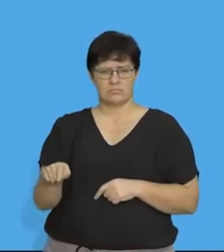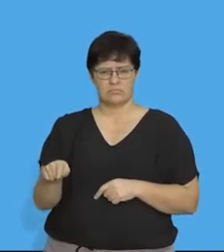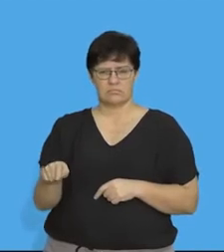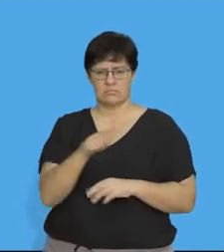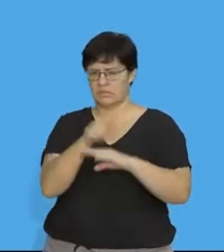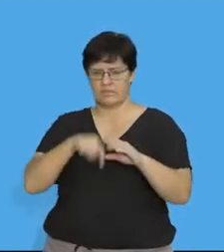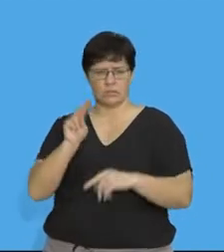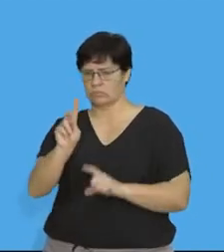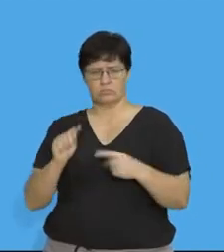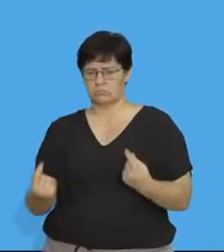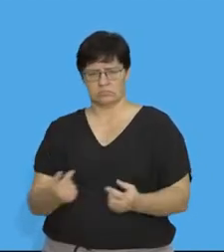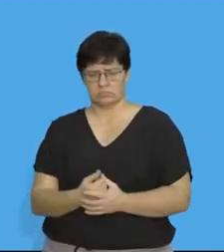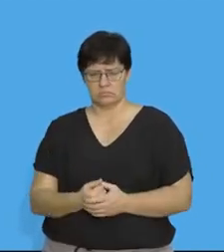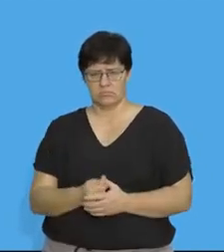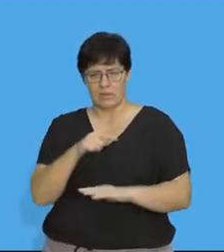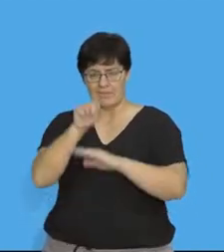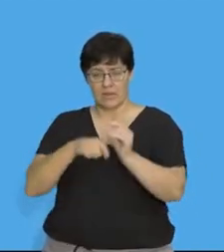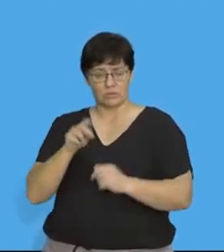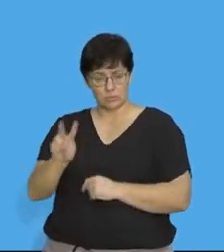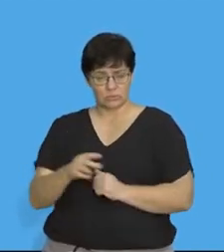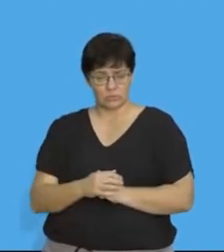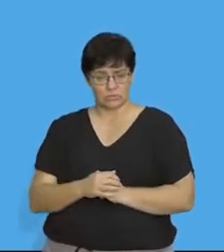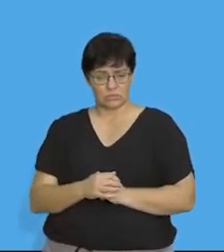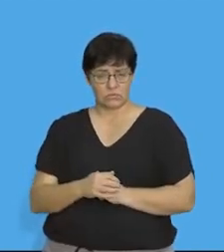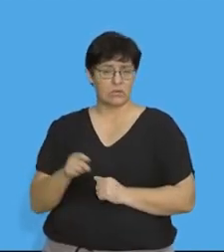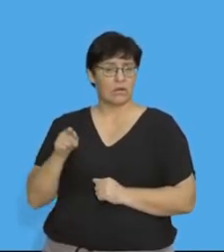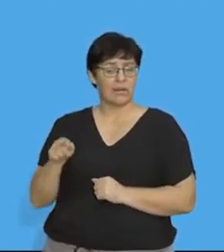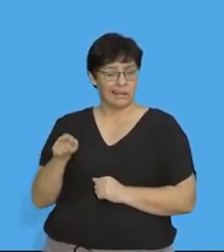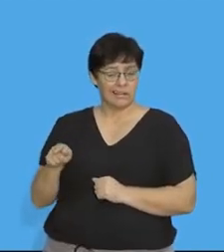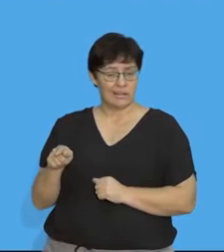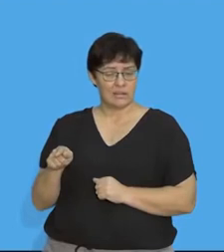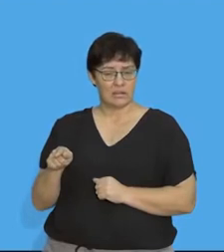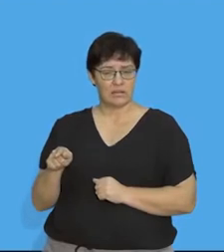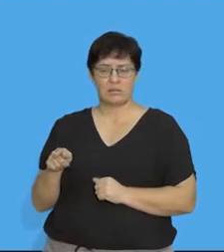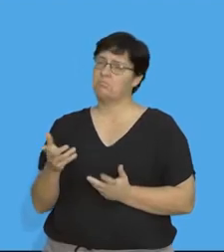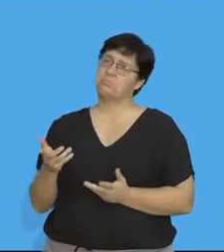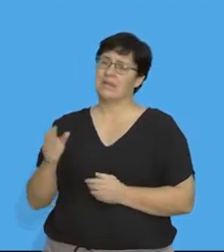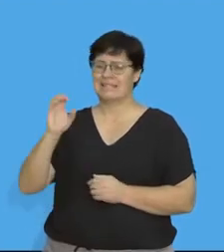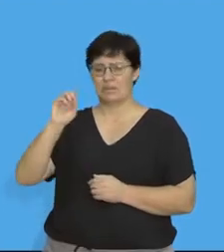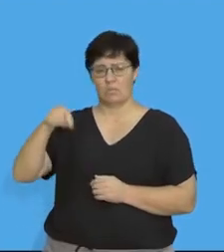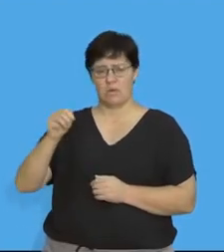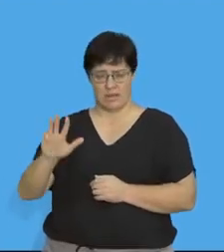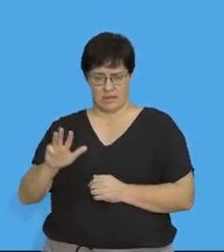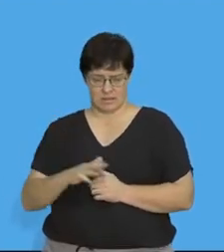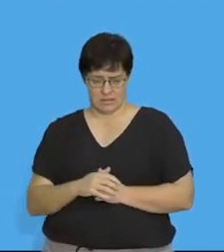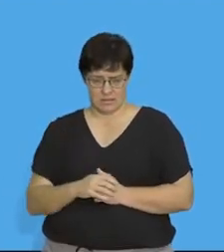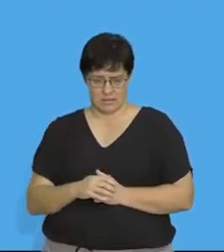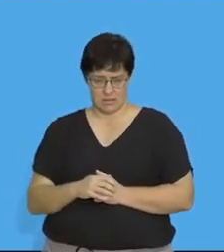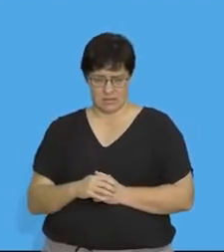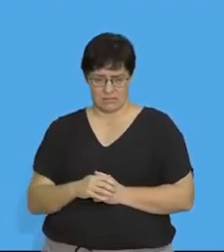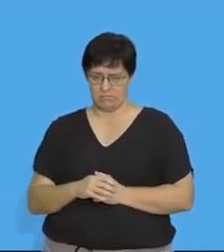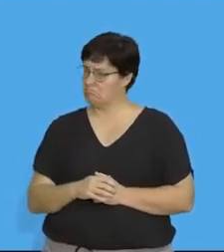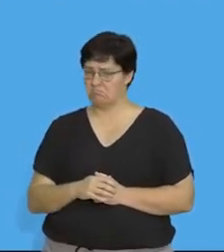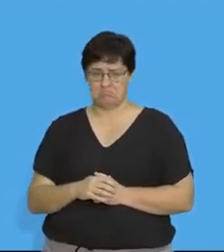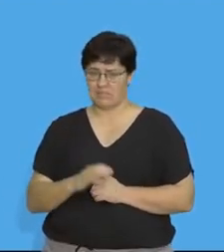If we were to divide by 2, that number divided by 2 would be about 0.9, and it's not